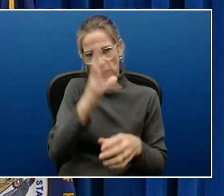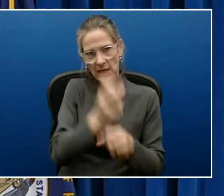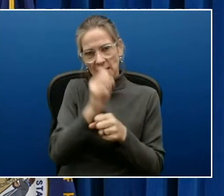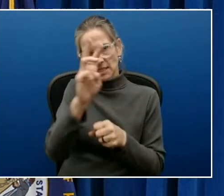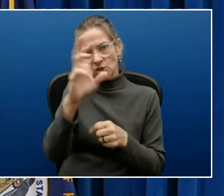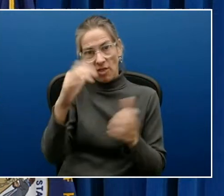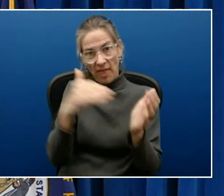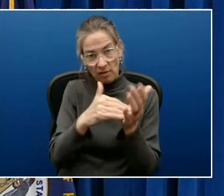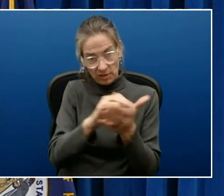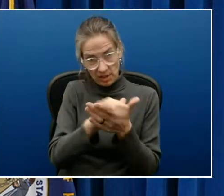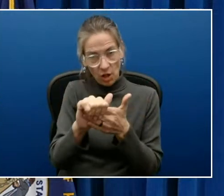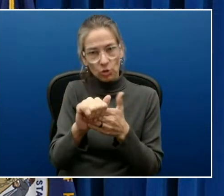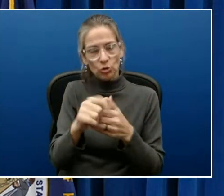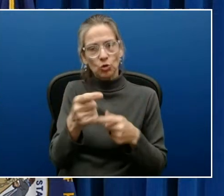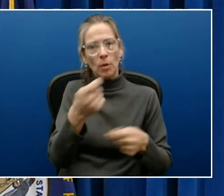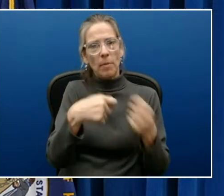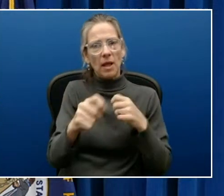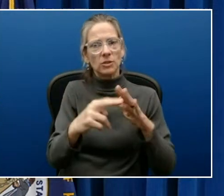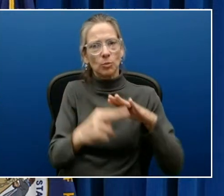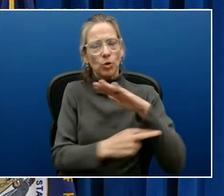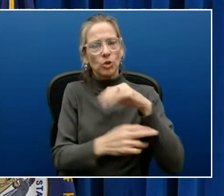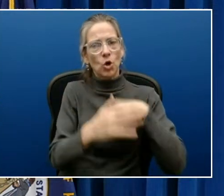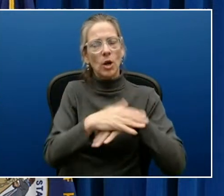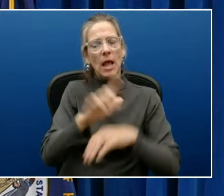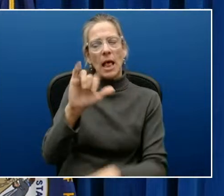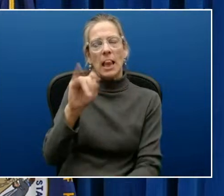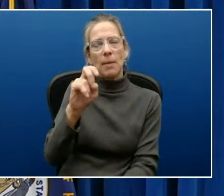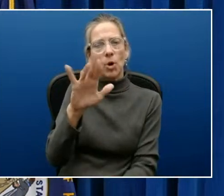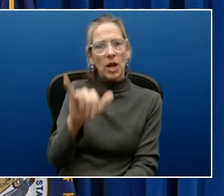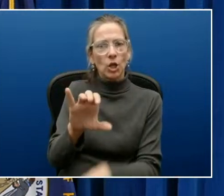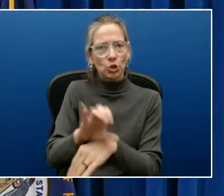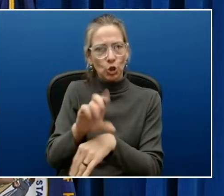to replace a bridge on Liberty Church Road.